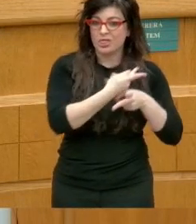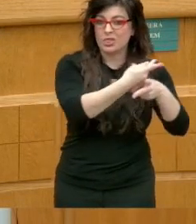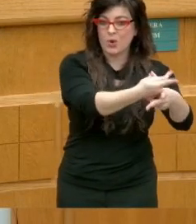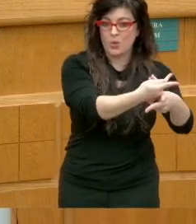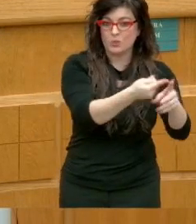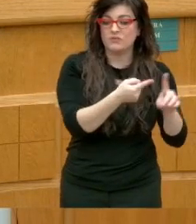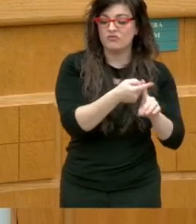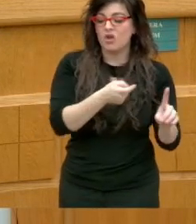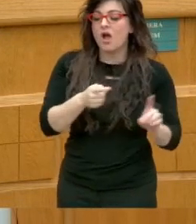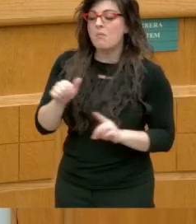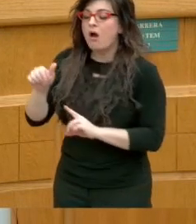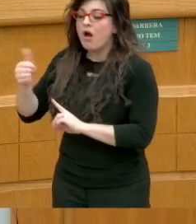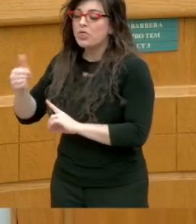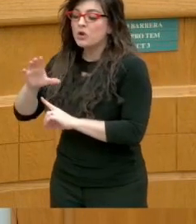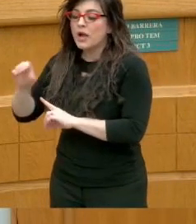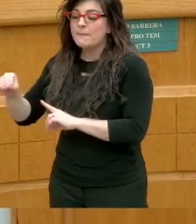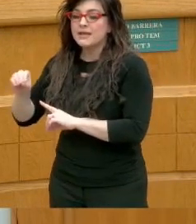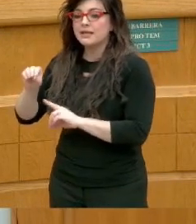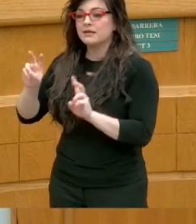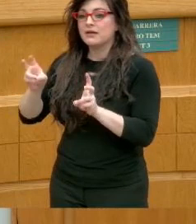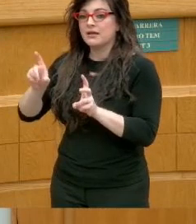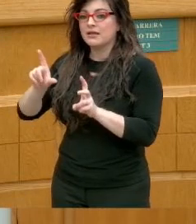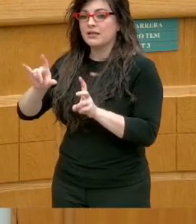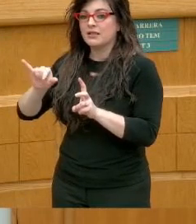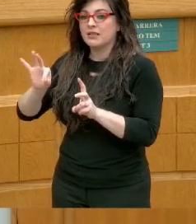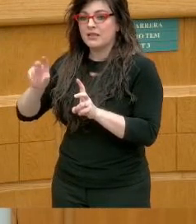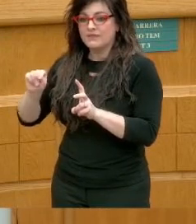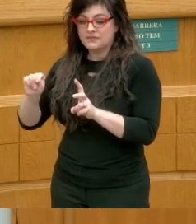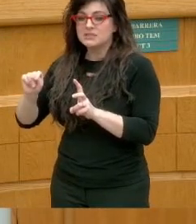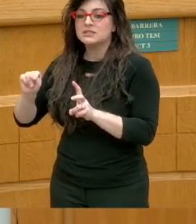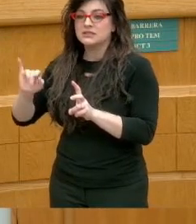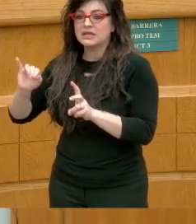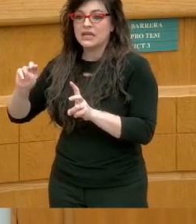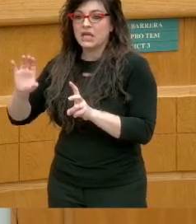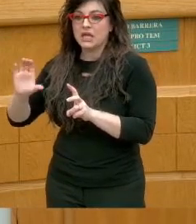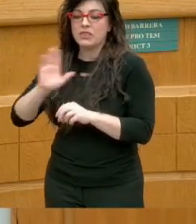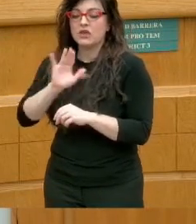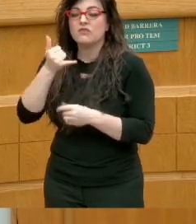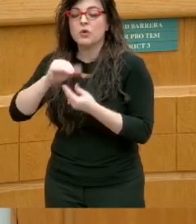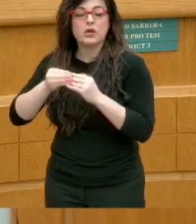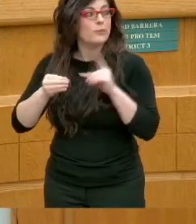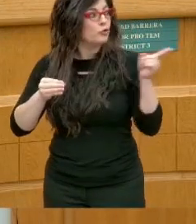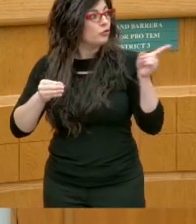working relationship, the Lift Fund Incorporated. Their telephone number's here,